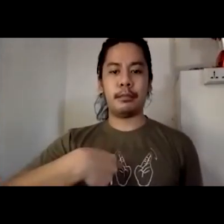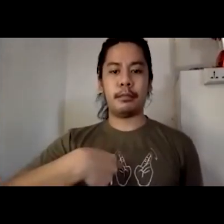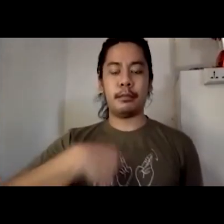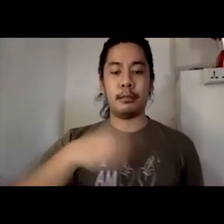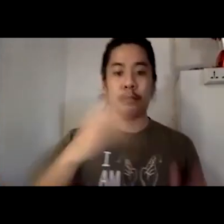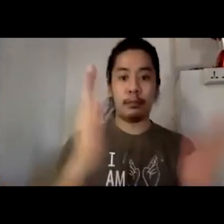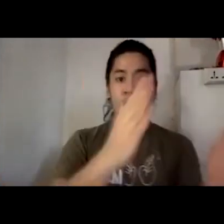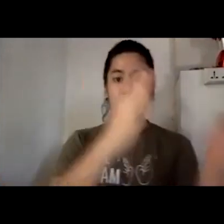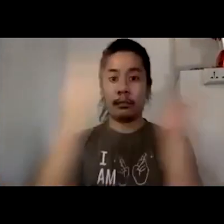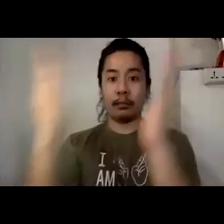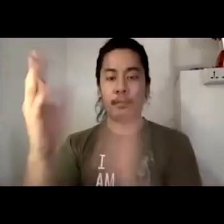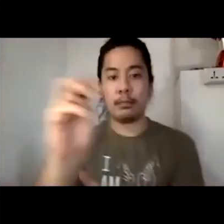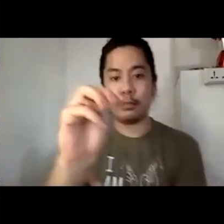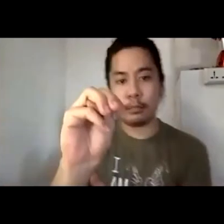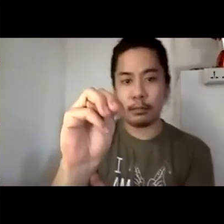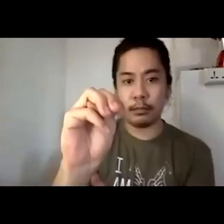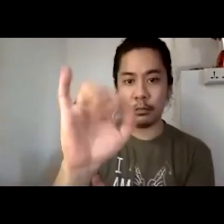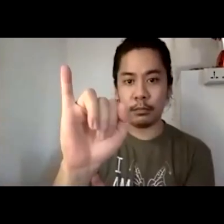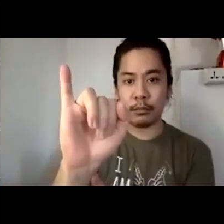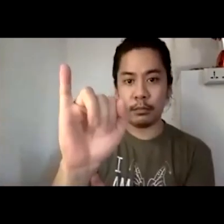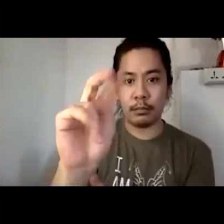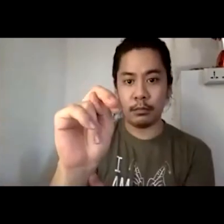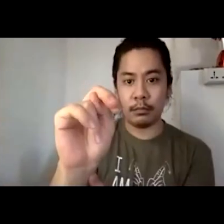So pointing to me is I.